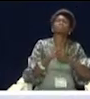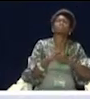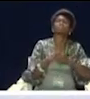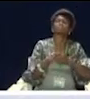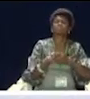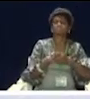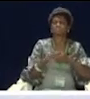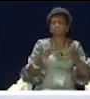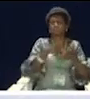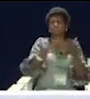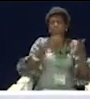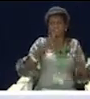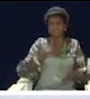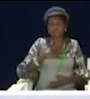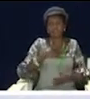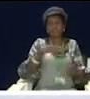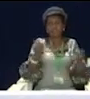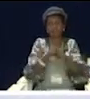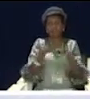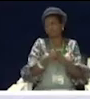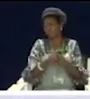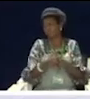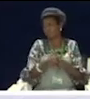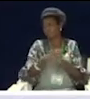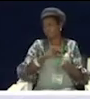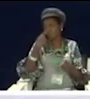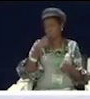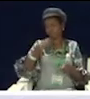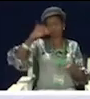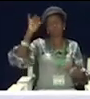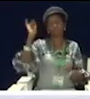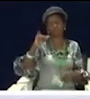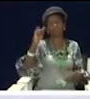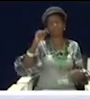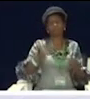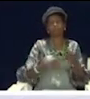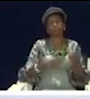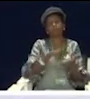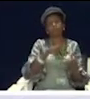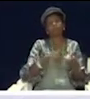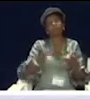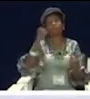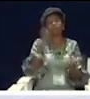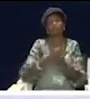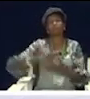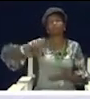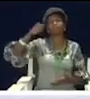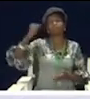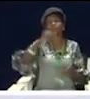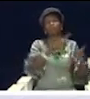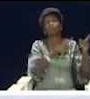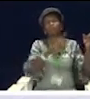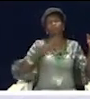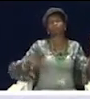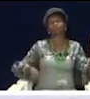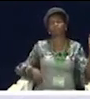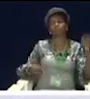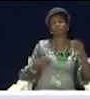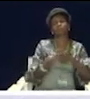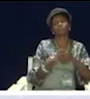Now this is mine too. So I'm saying yes to this one. Amen, Lord.